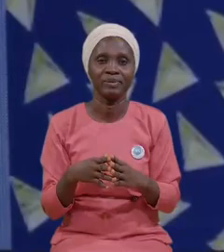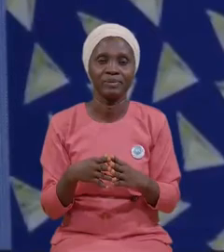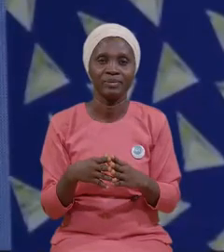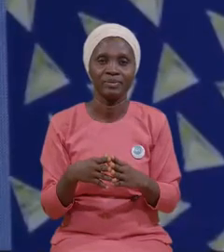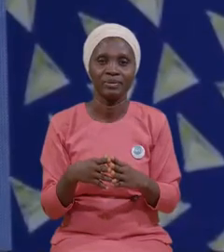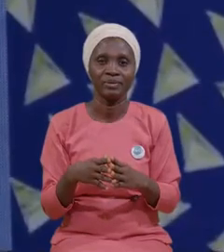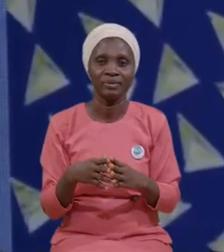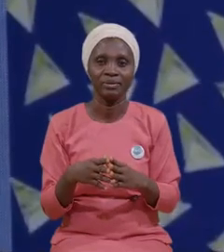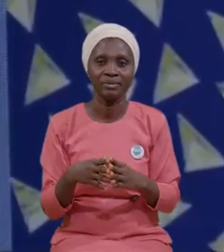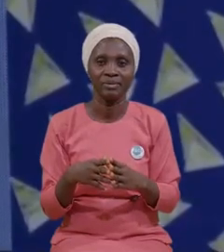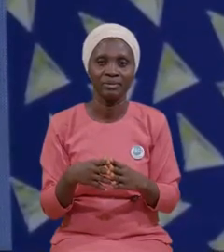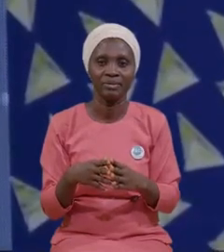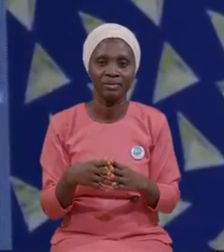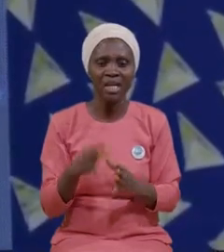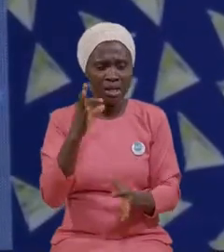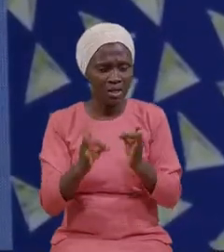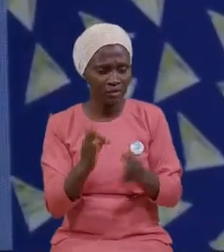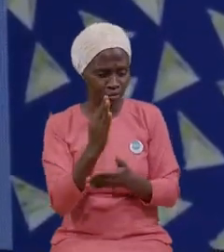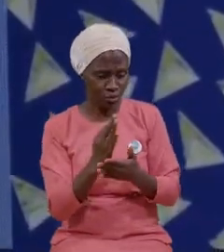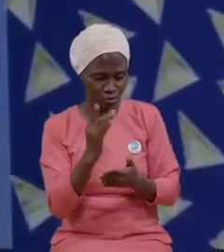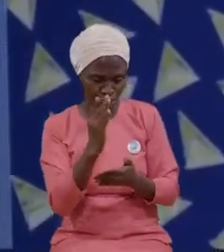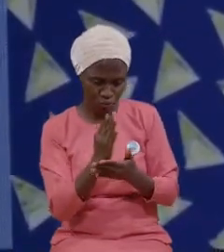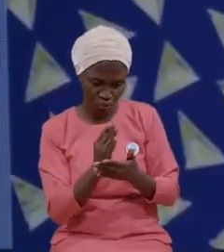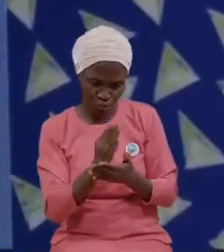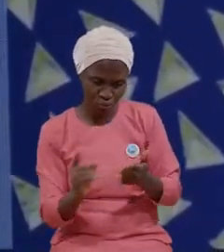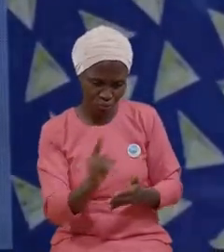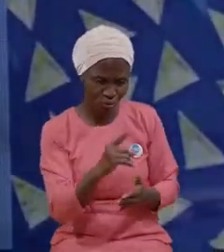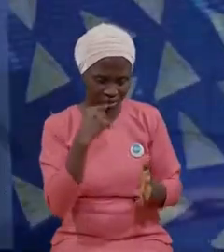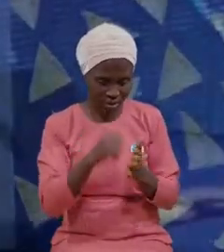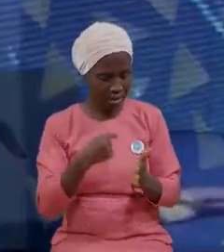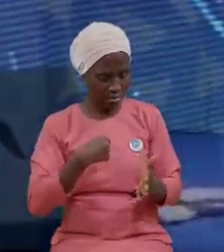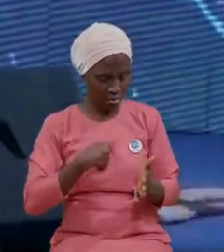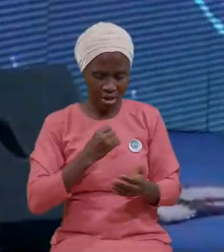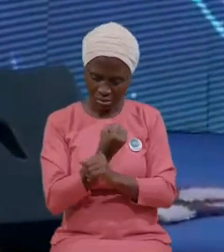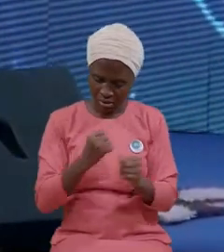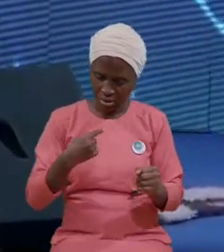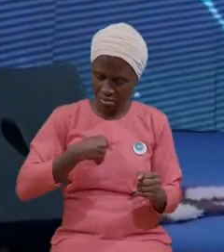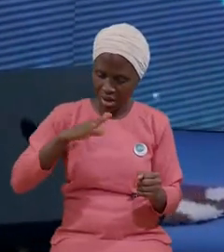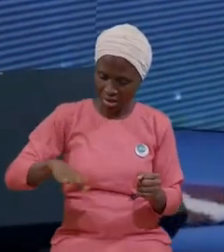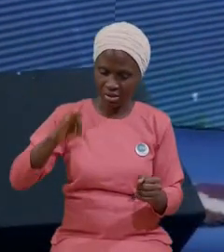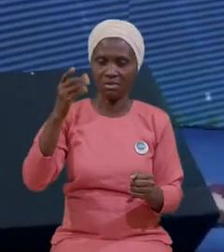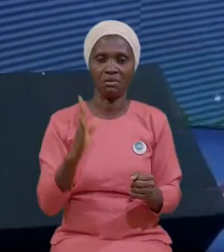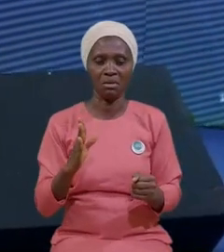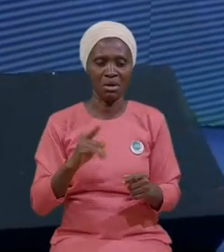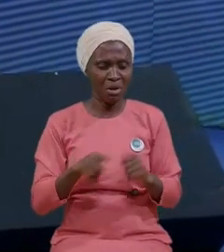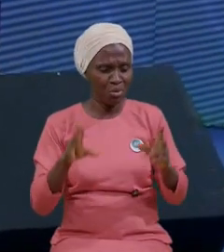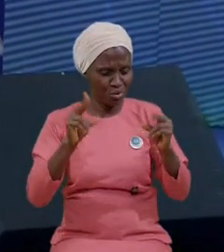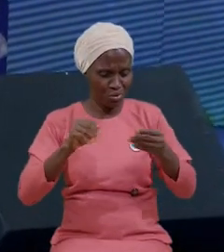If somebody says, I'm saved, I'm a child of God, but there's no peace in the